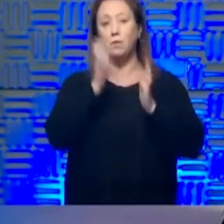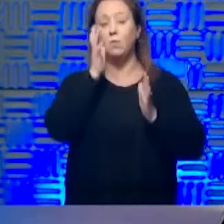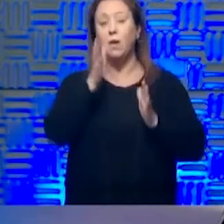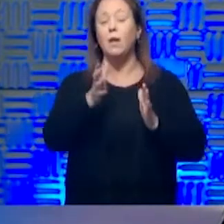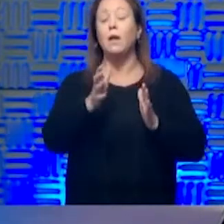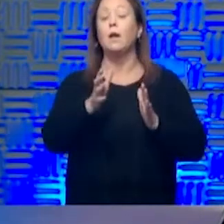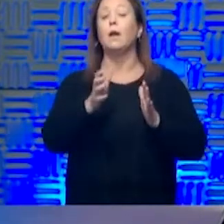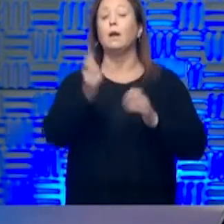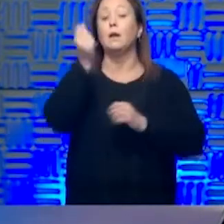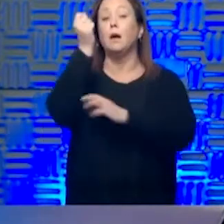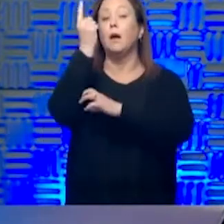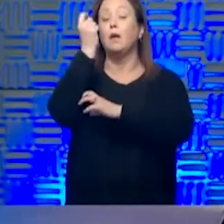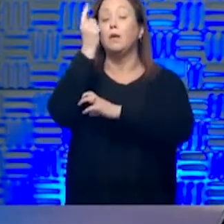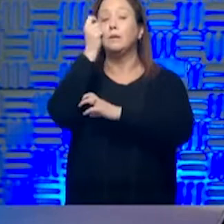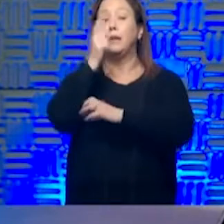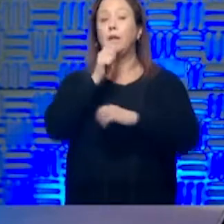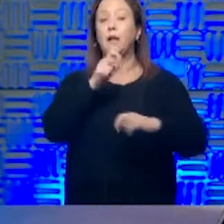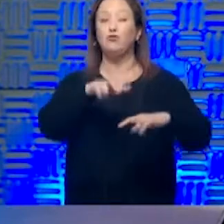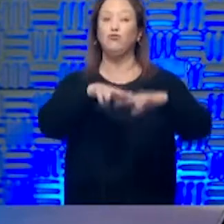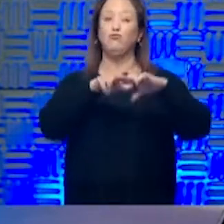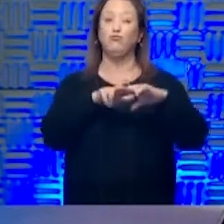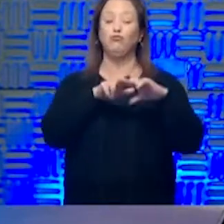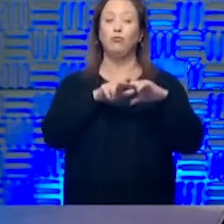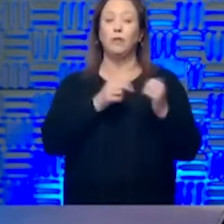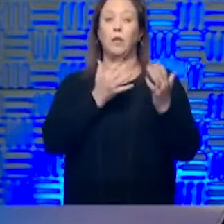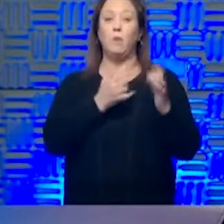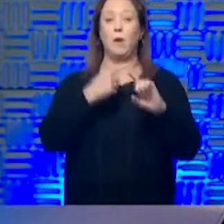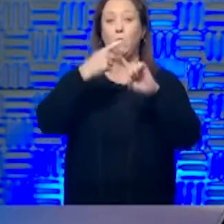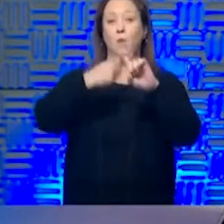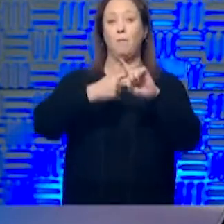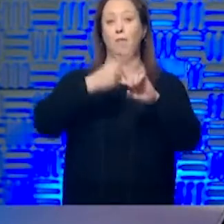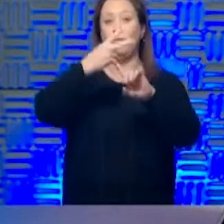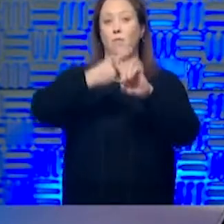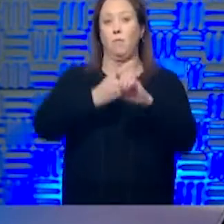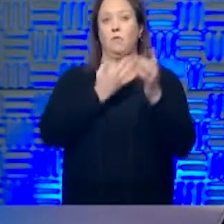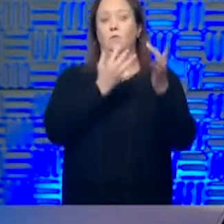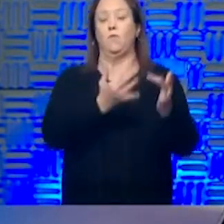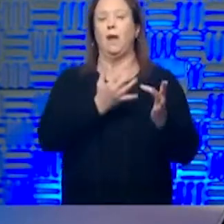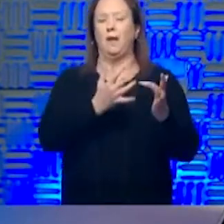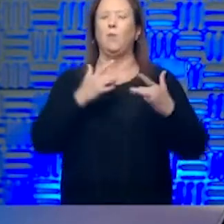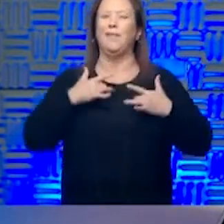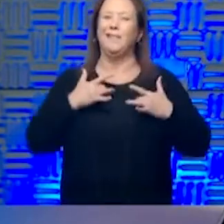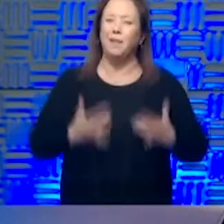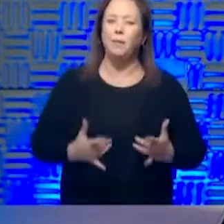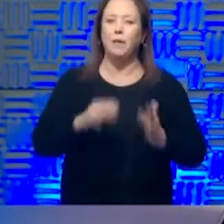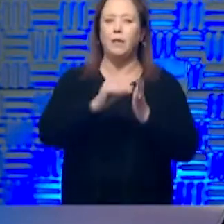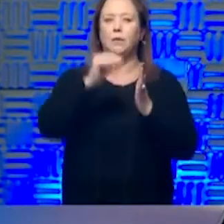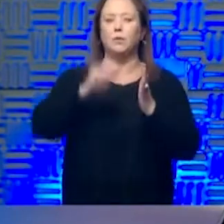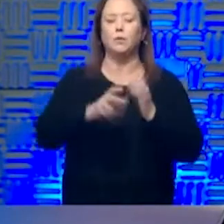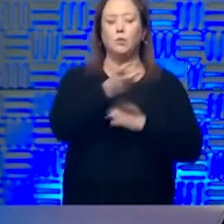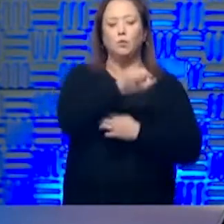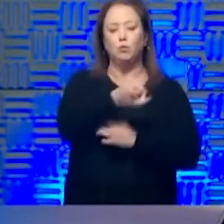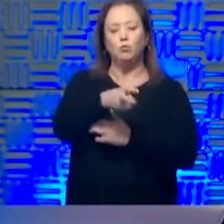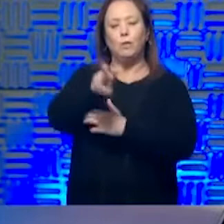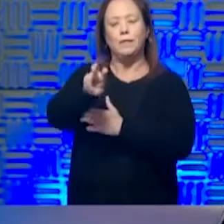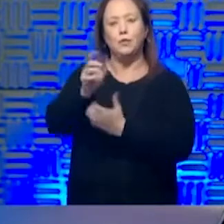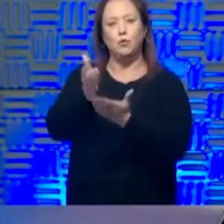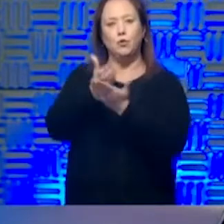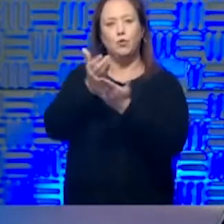But rather than have them sit around for a month or two waiting, usually what they do is transition to their